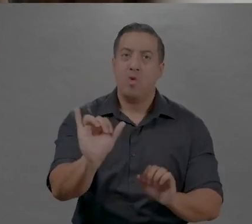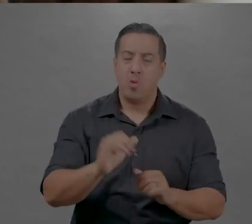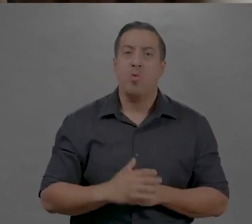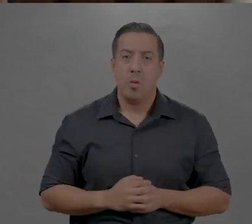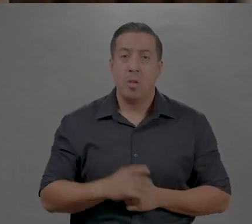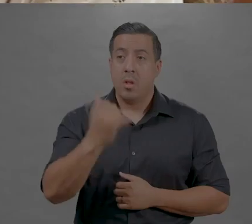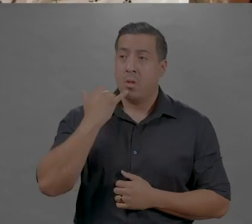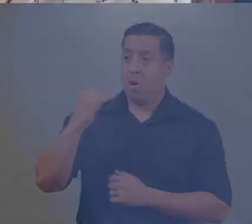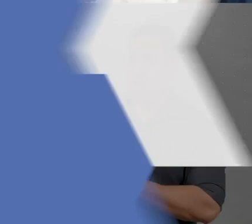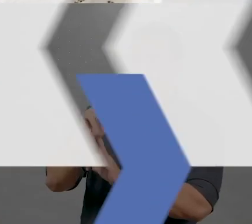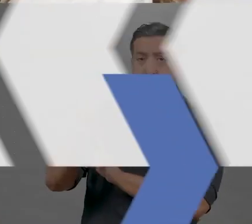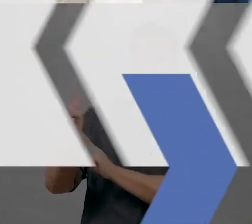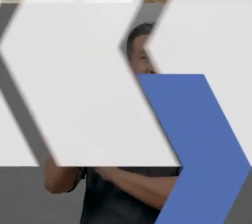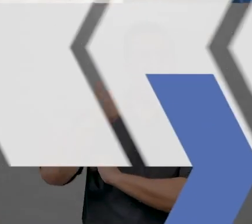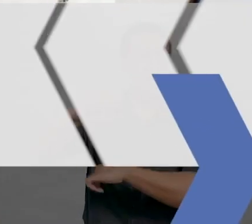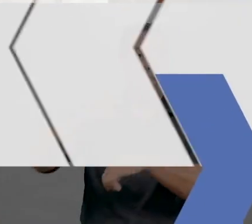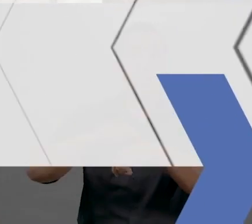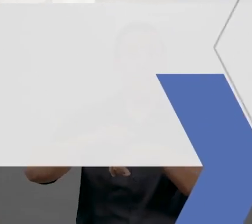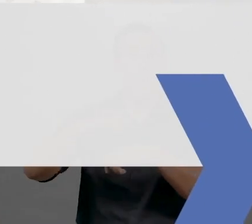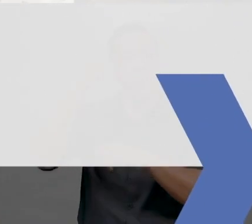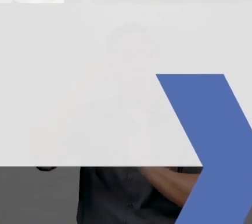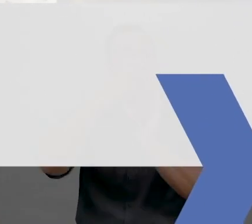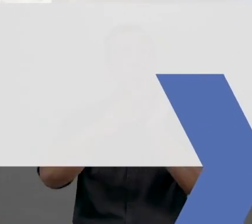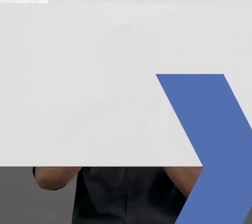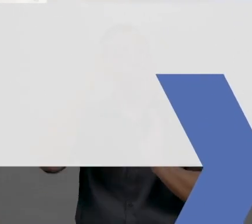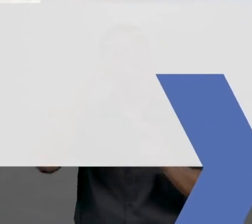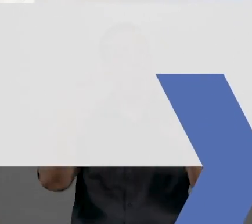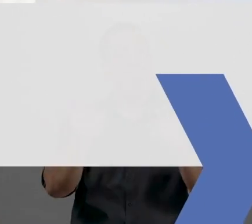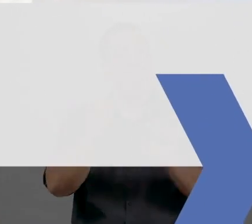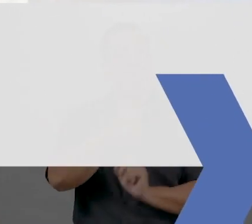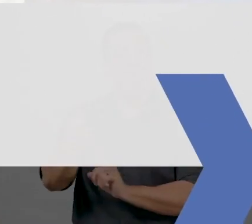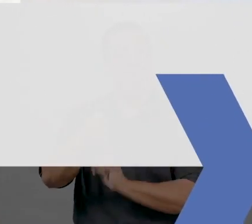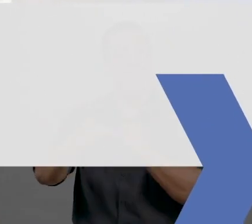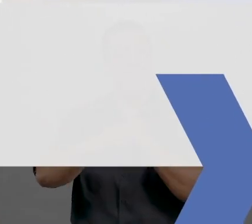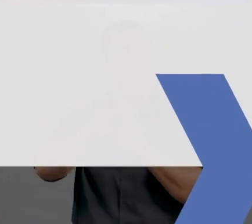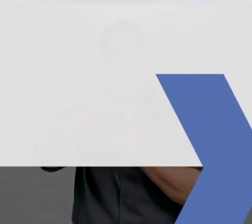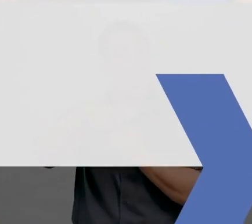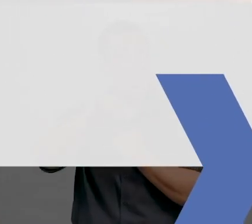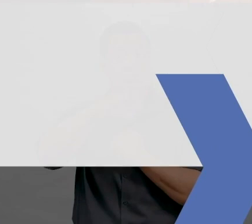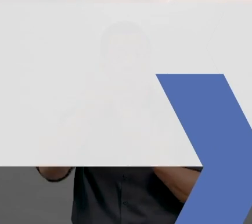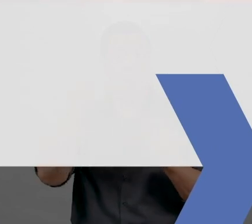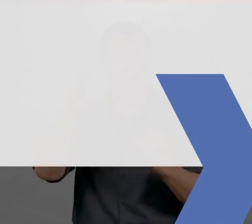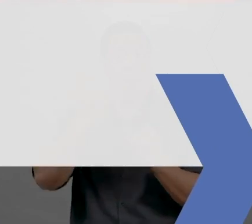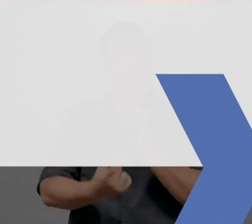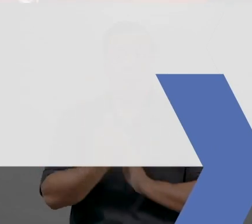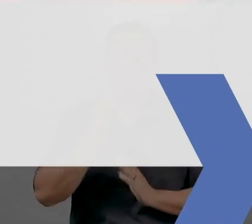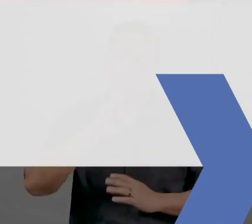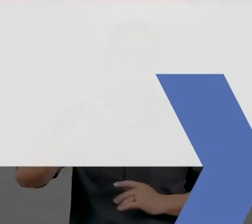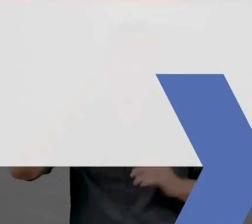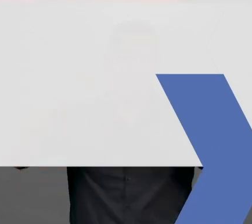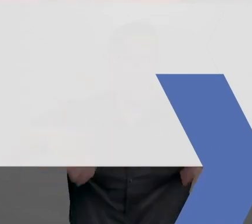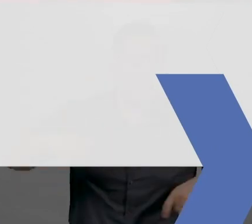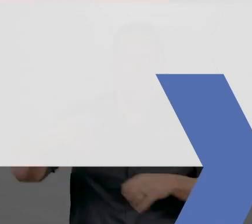emergency, be sure to plan for that too. You can call 211 anytime to register for emergency transportation